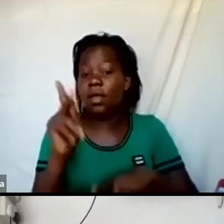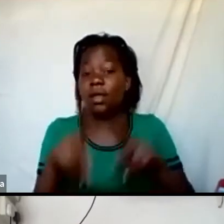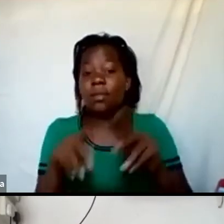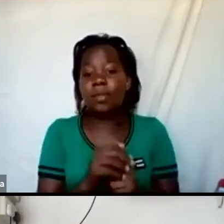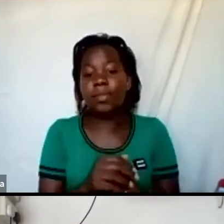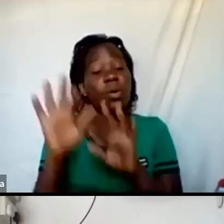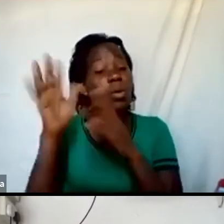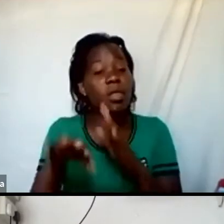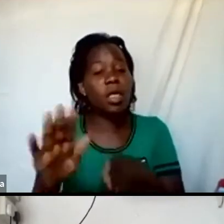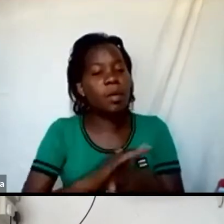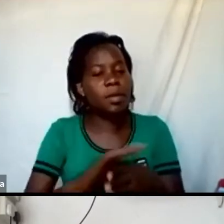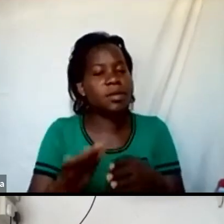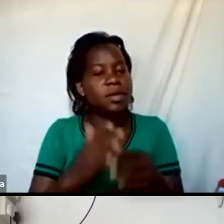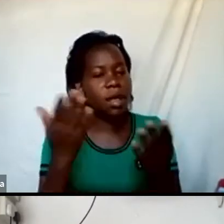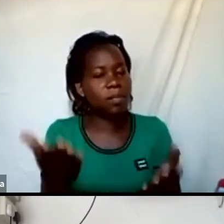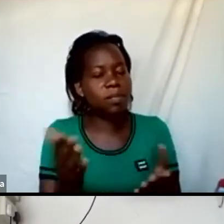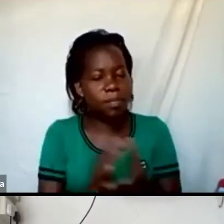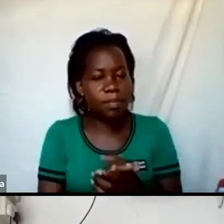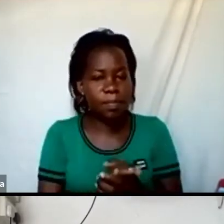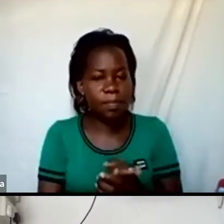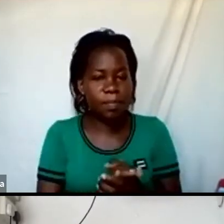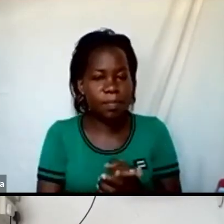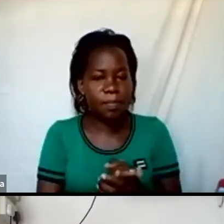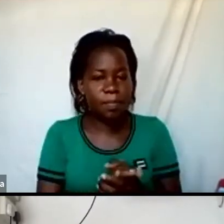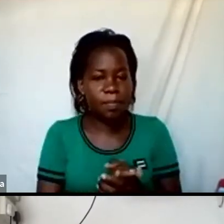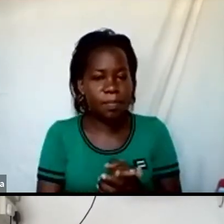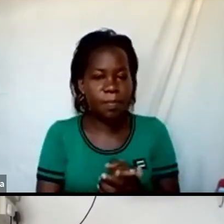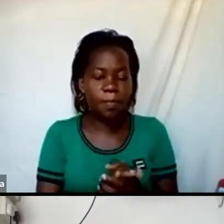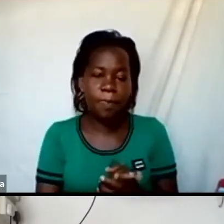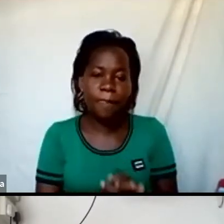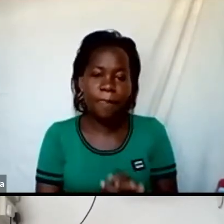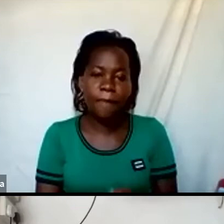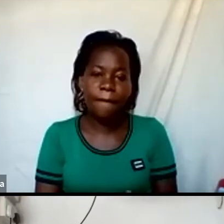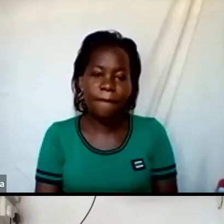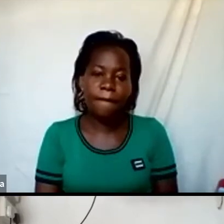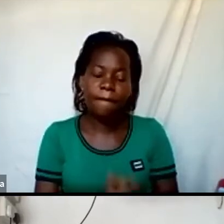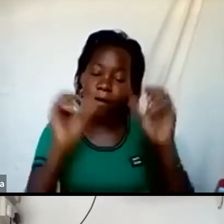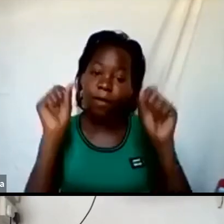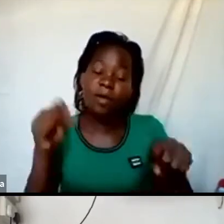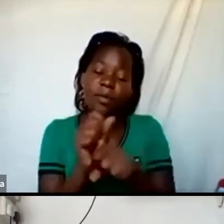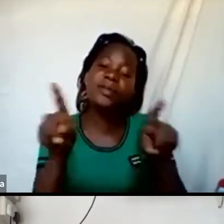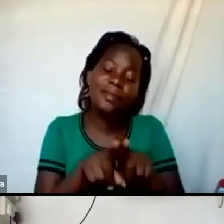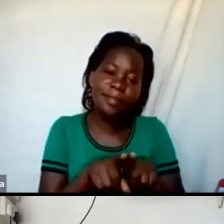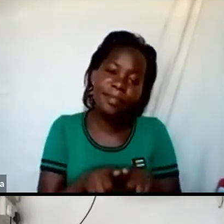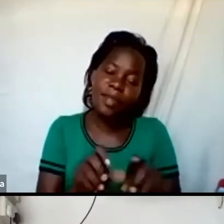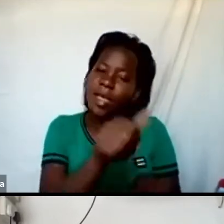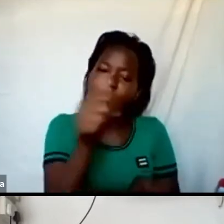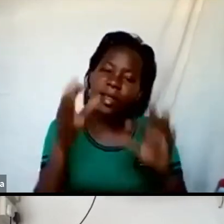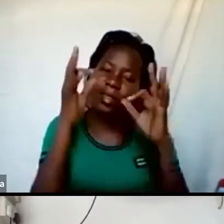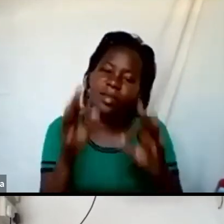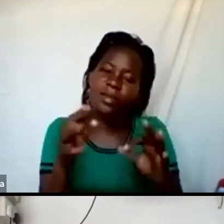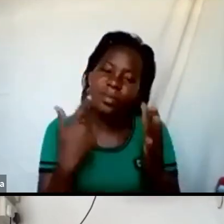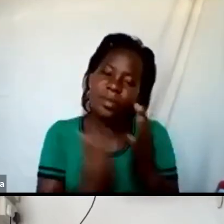businesses, and you can do it too. So the other thing is,